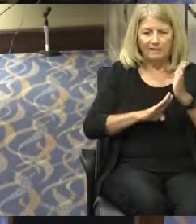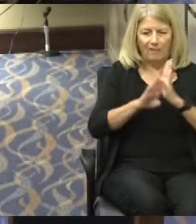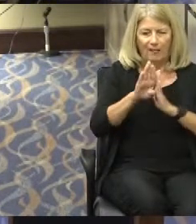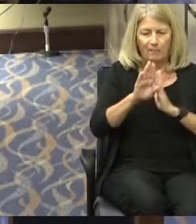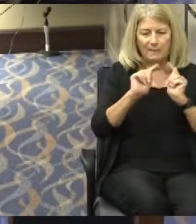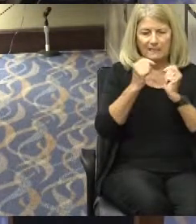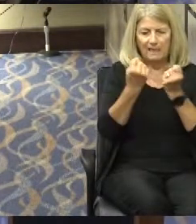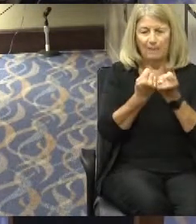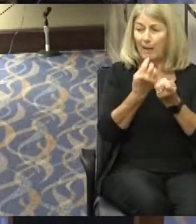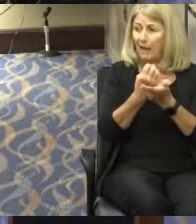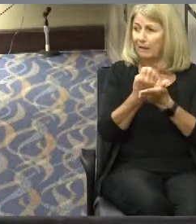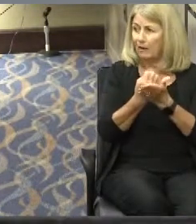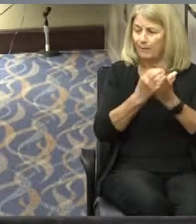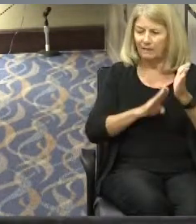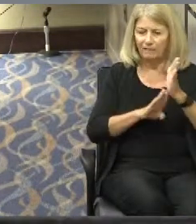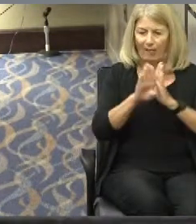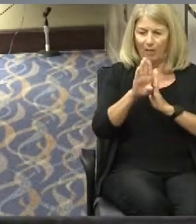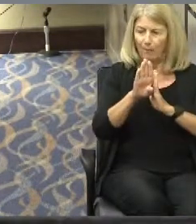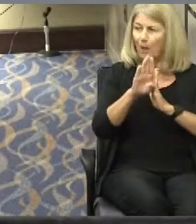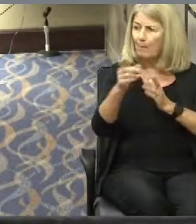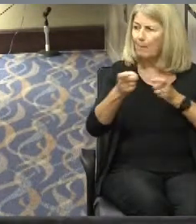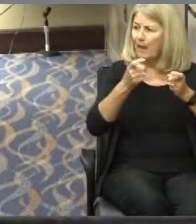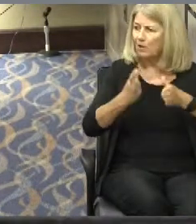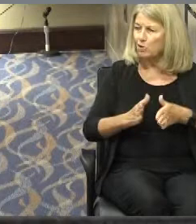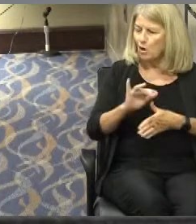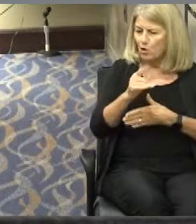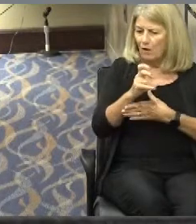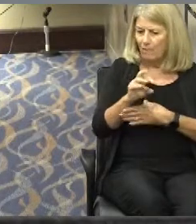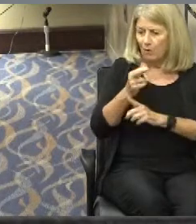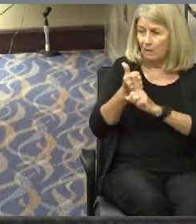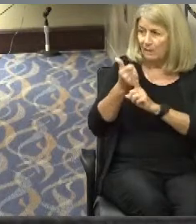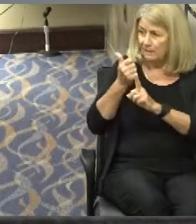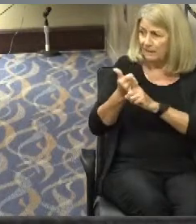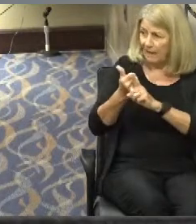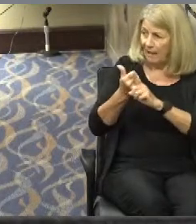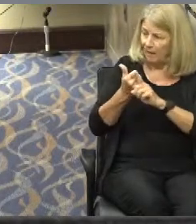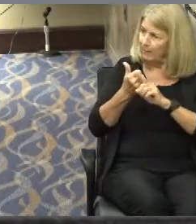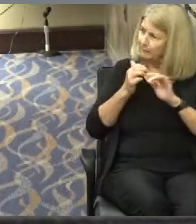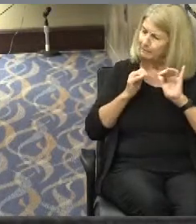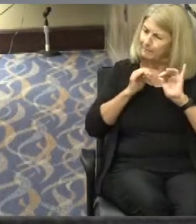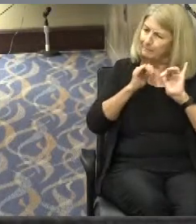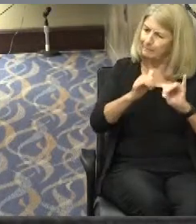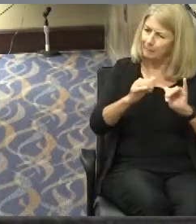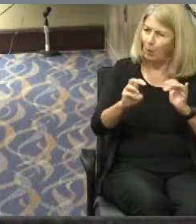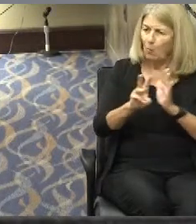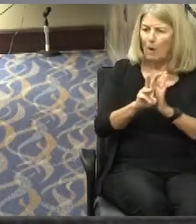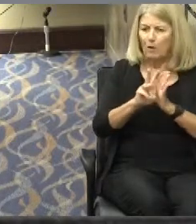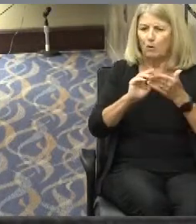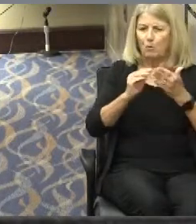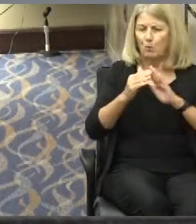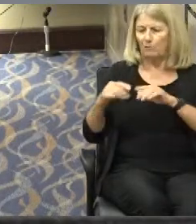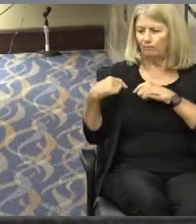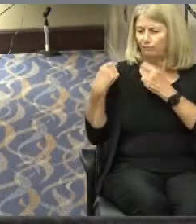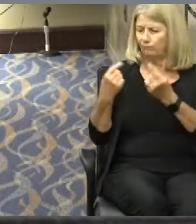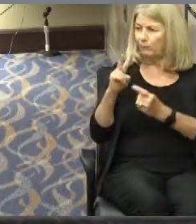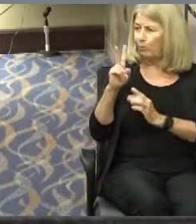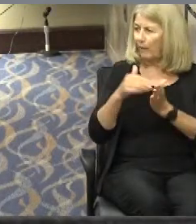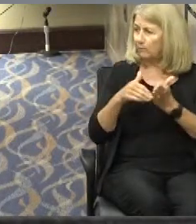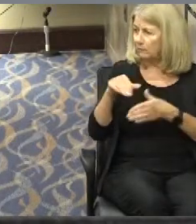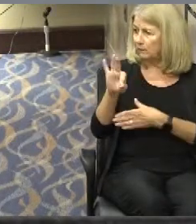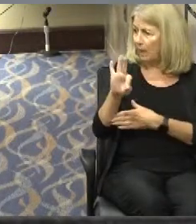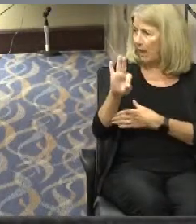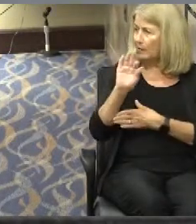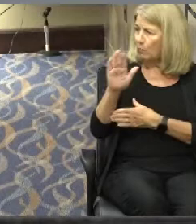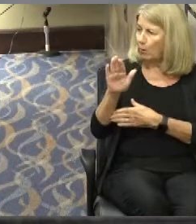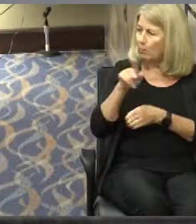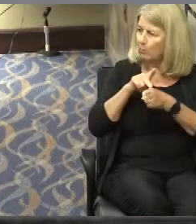economic development manager. Jennifer's been a staple in the Waco community since 2009 and has really spent her professional